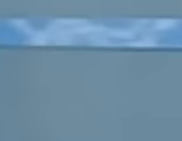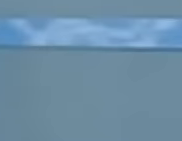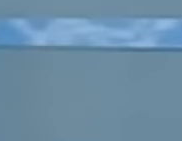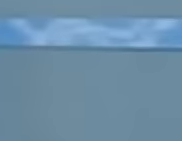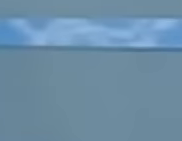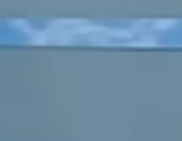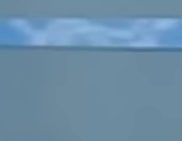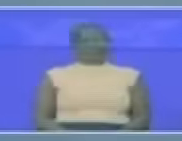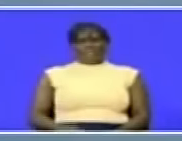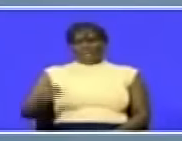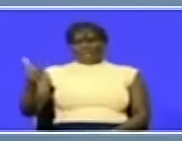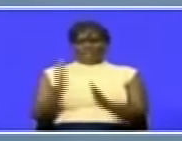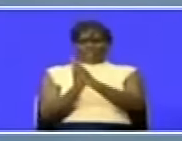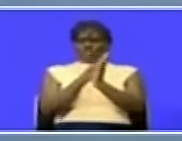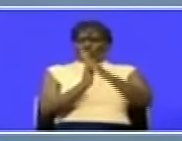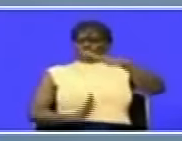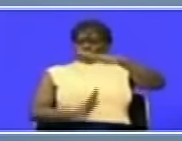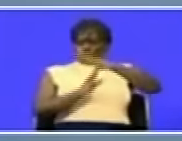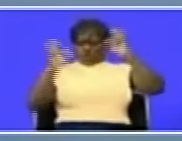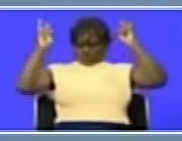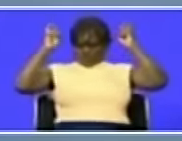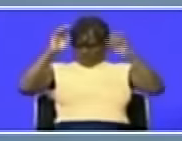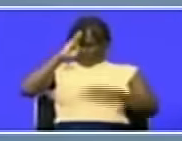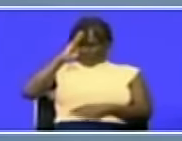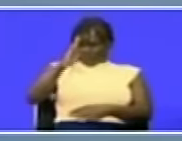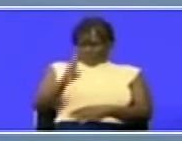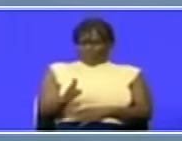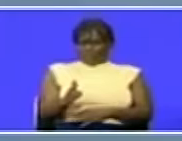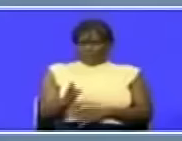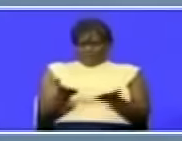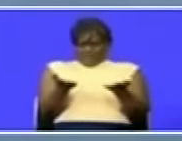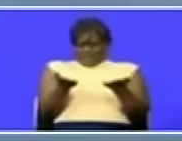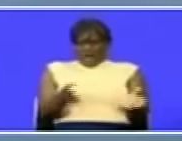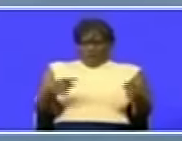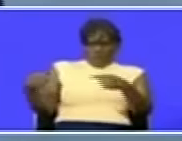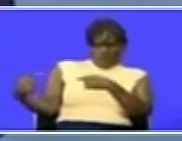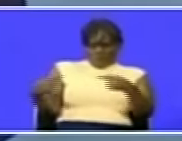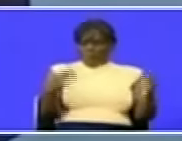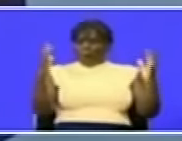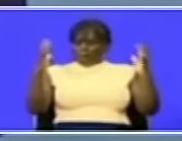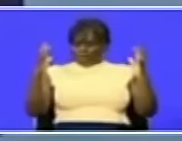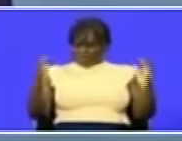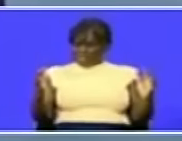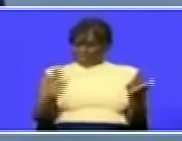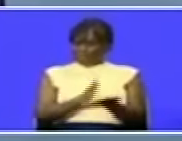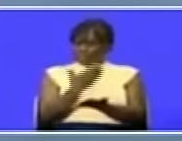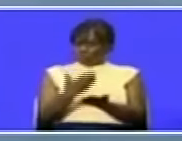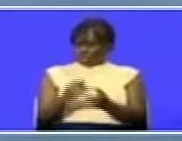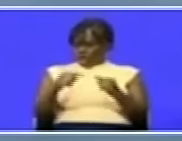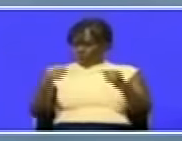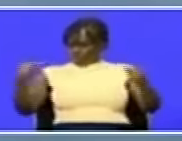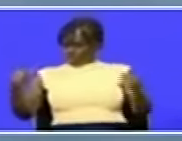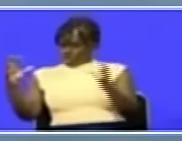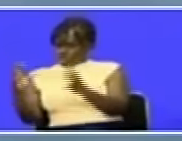I want to move now to another story making headlines this Sunday evening. The ground is now set for a major face-off between the